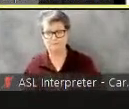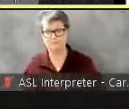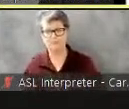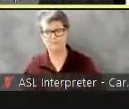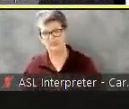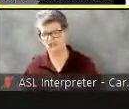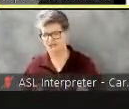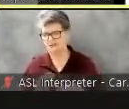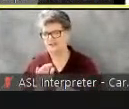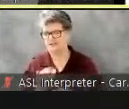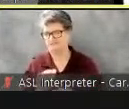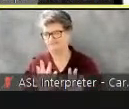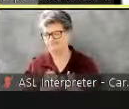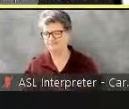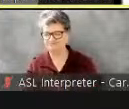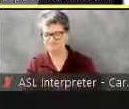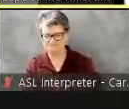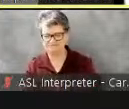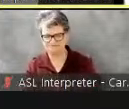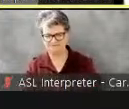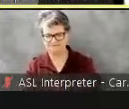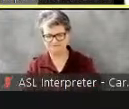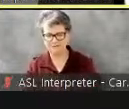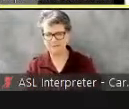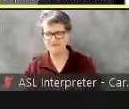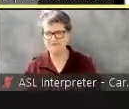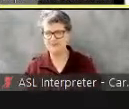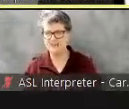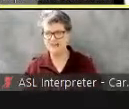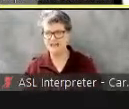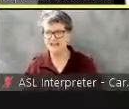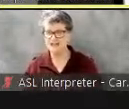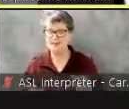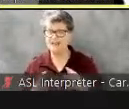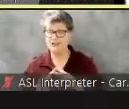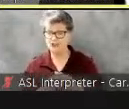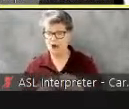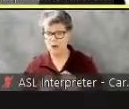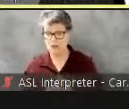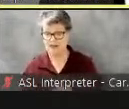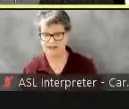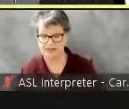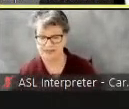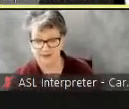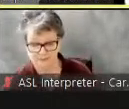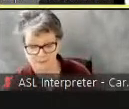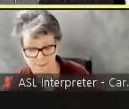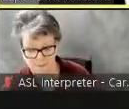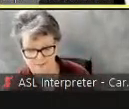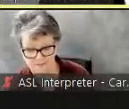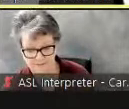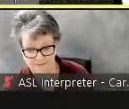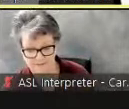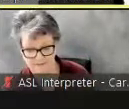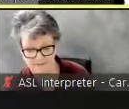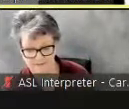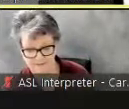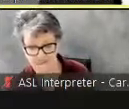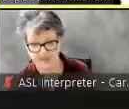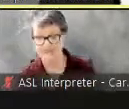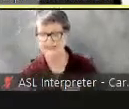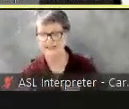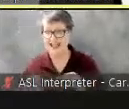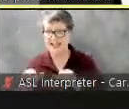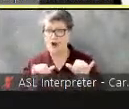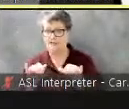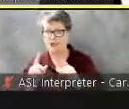a way of little tips there. So let me first start off with a common question that we are receiving, and I want to make sure